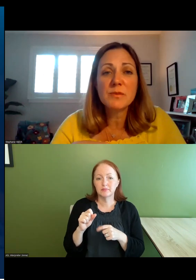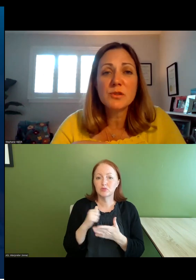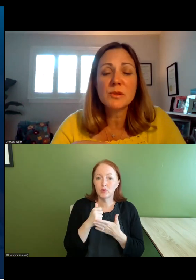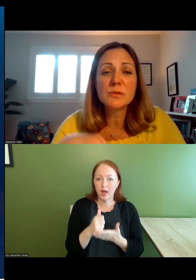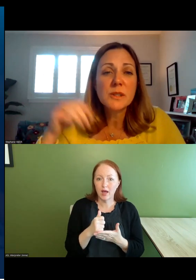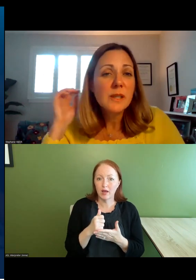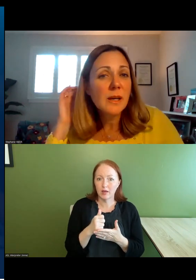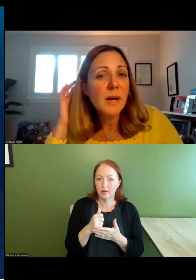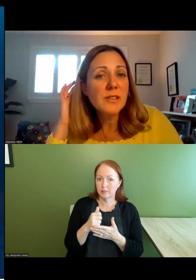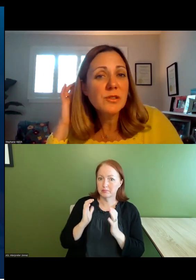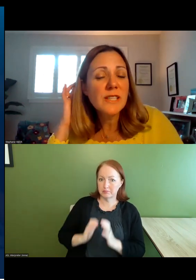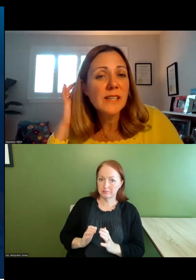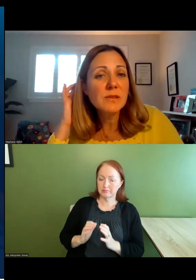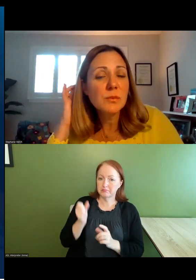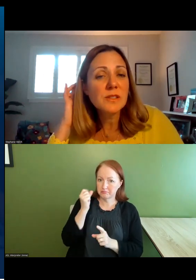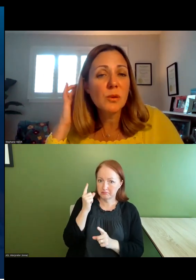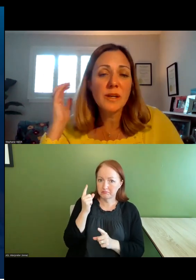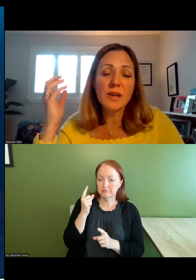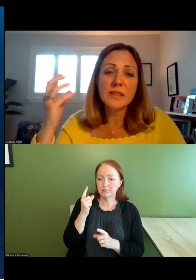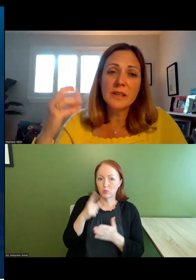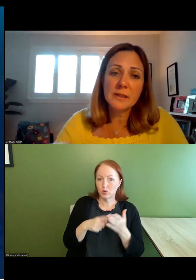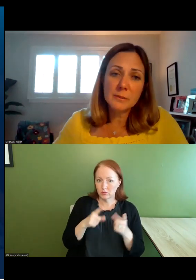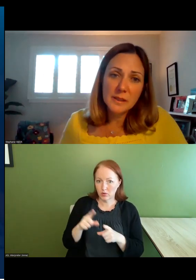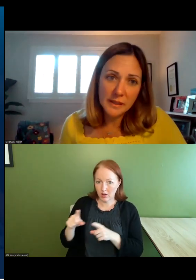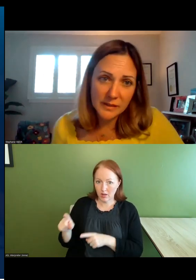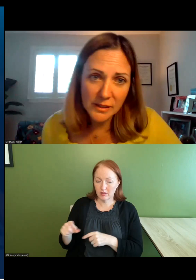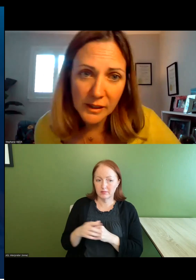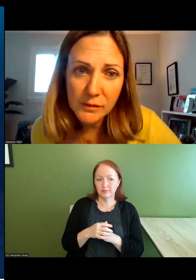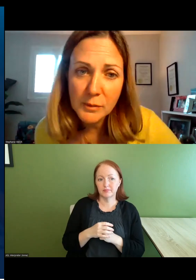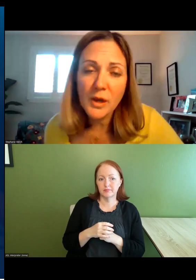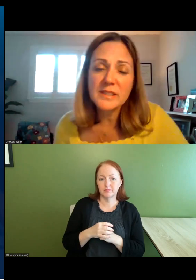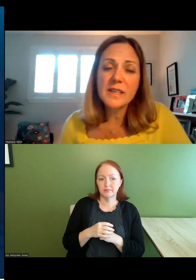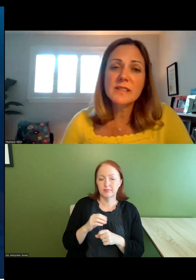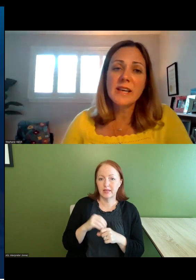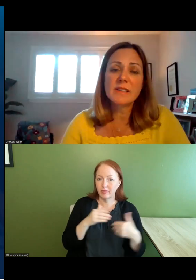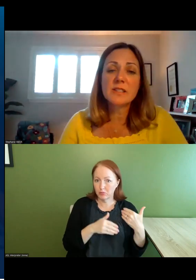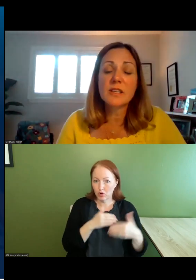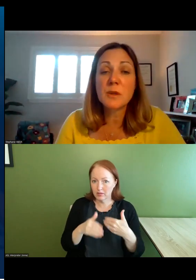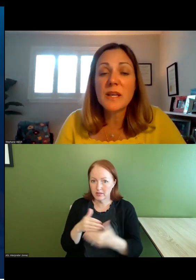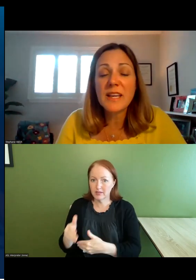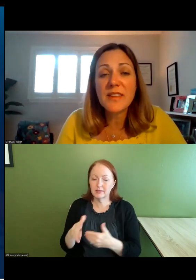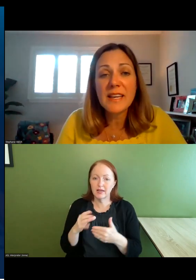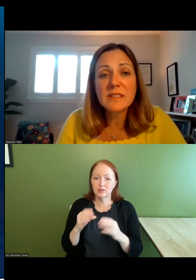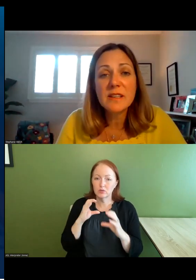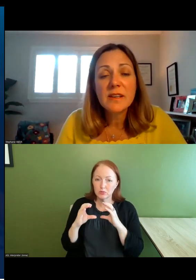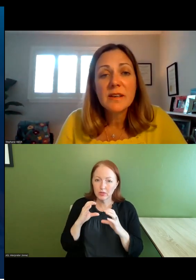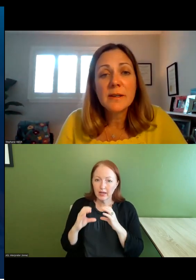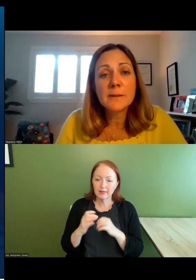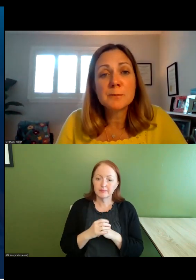the individual understand what's going on in the process, and to communicate